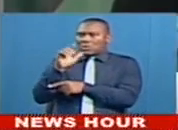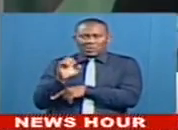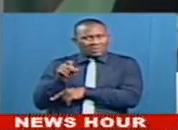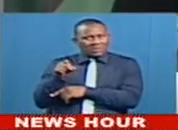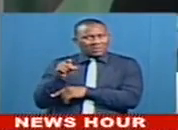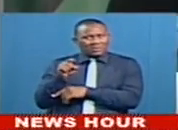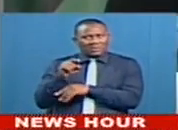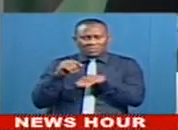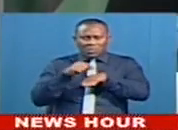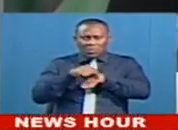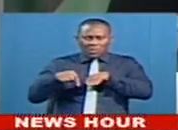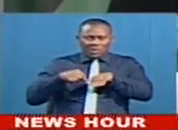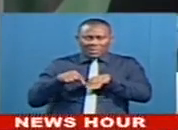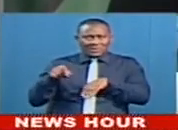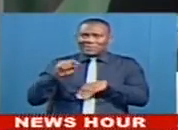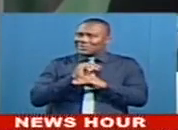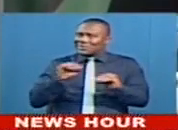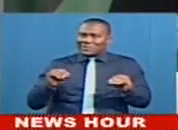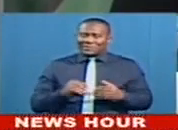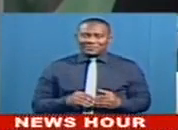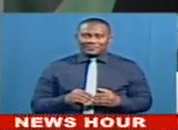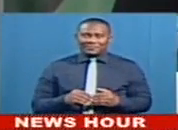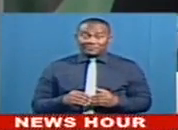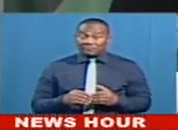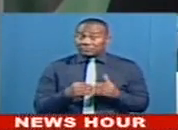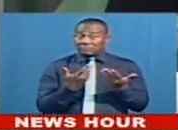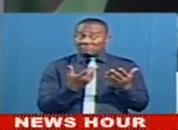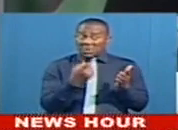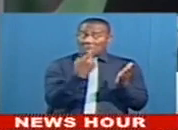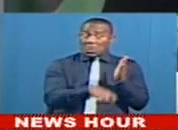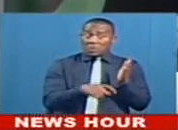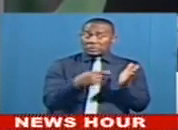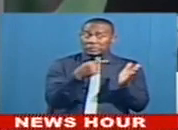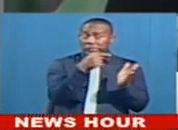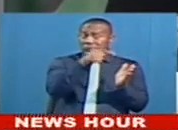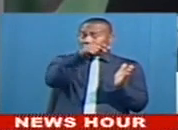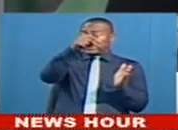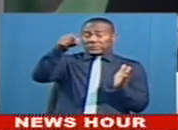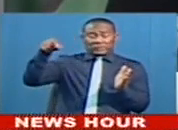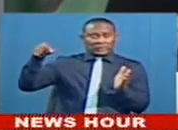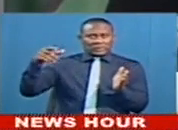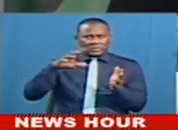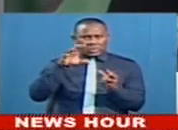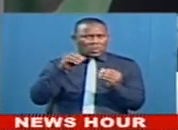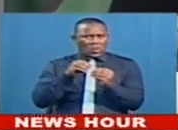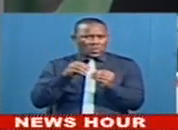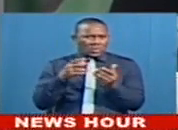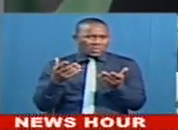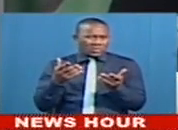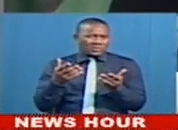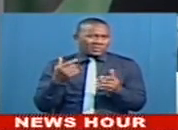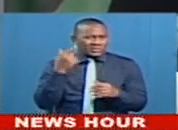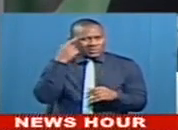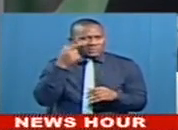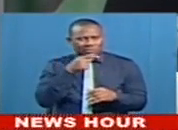mapping application. In fact, from the prices quoted by the international main supplier of the digital address